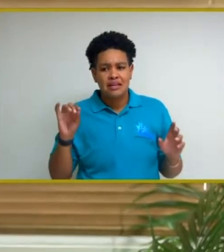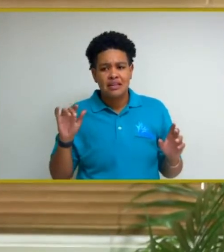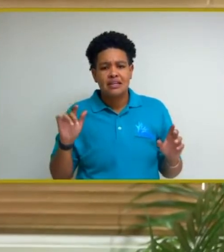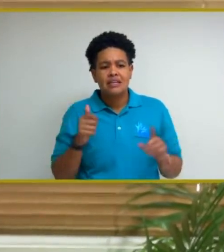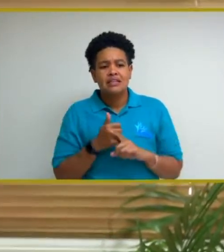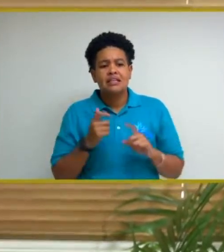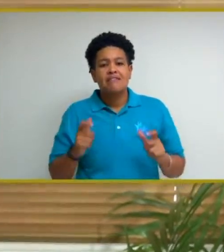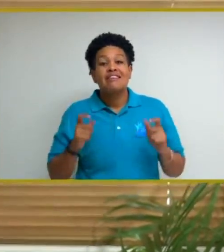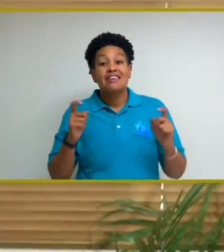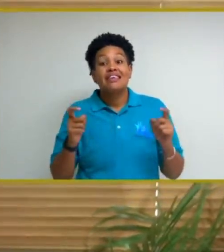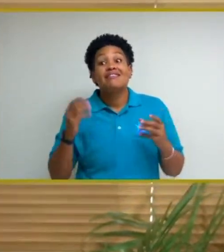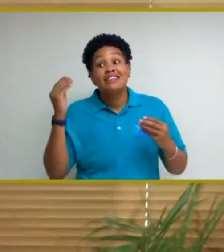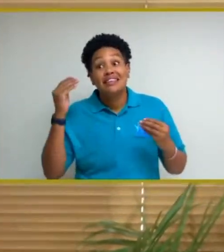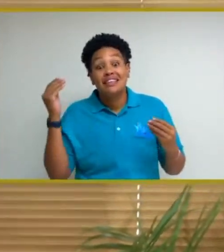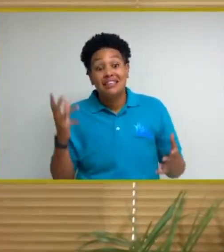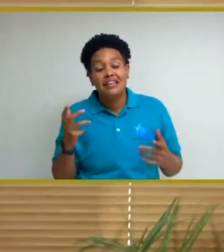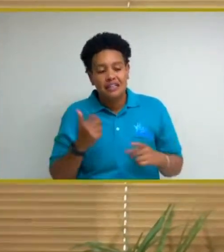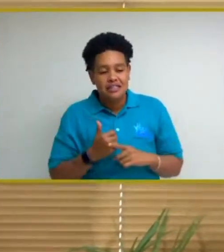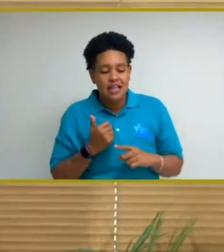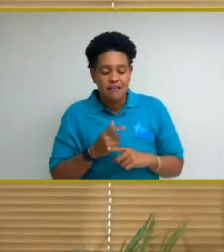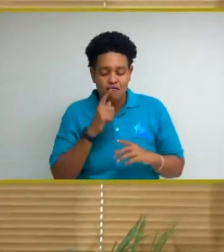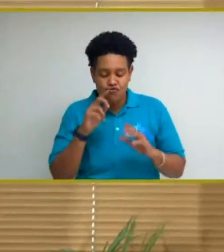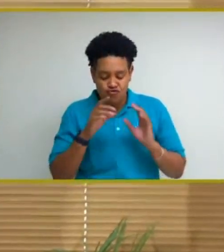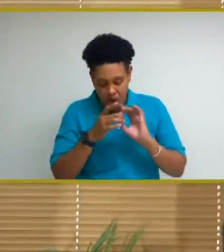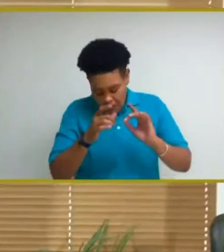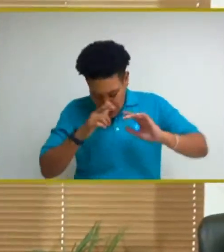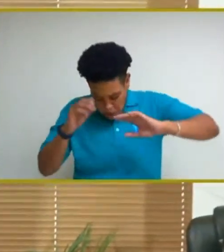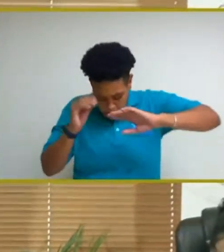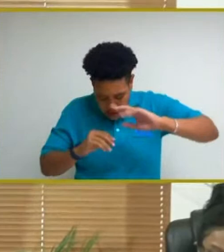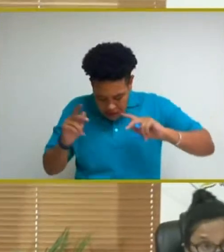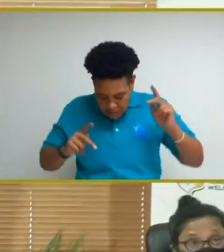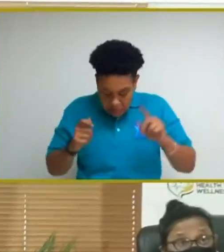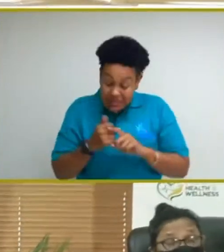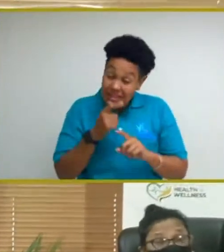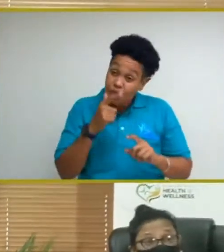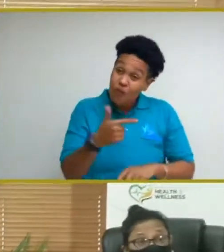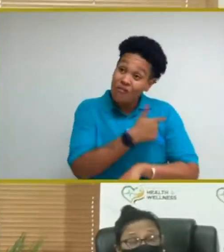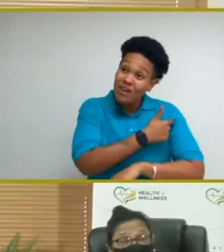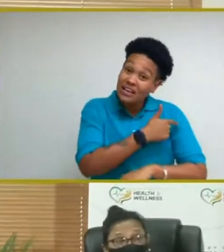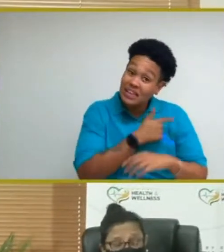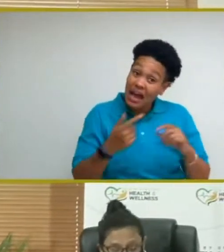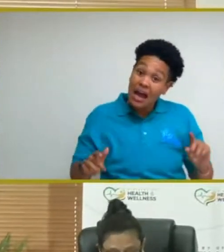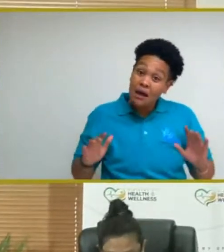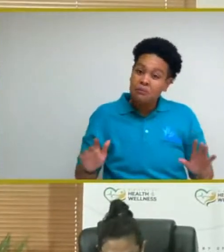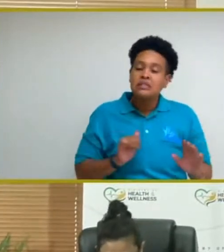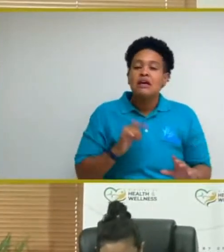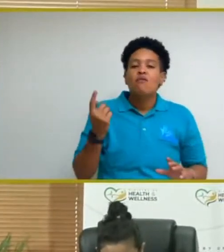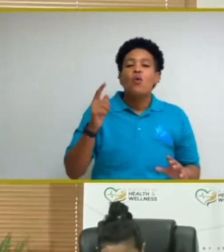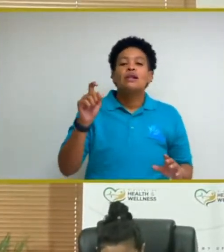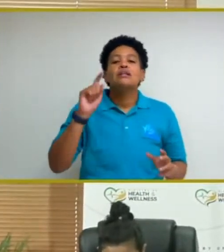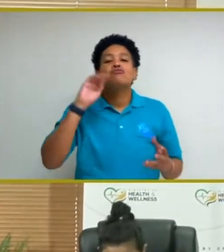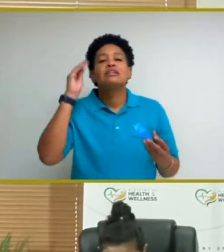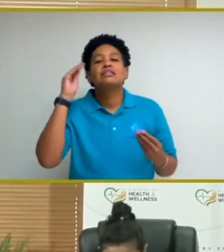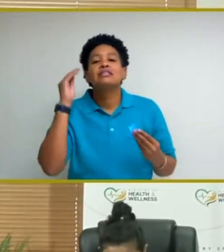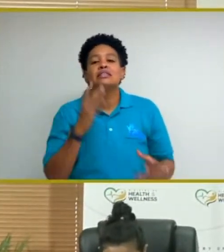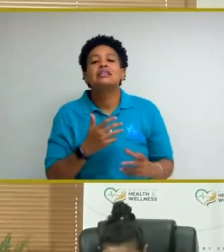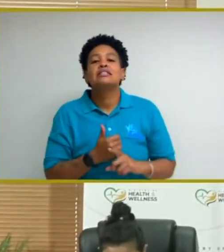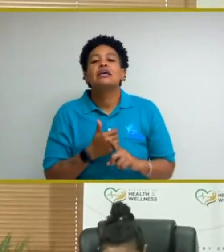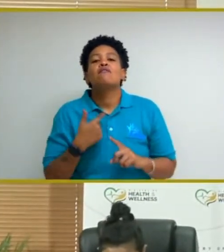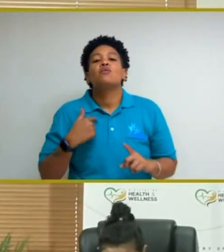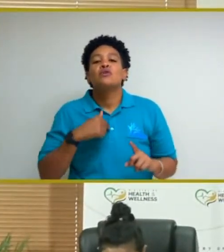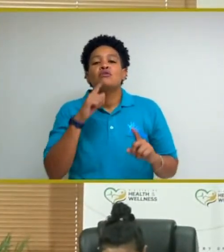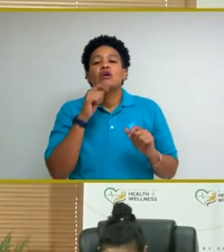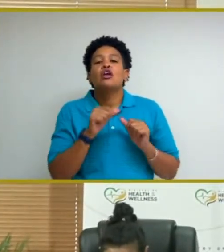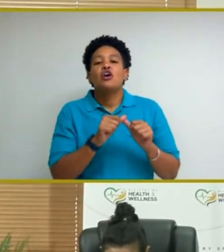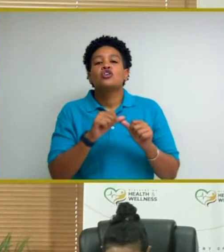give details of the percentages of persons vaccinated. I only need to say that as we continue